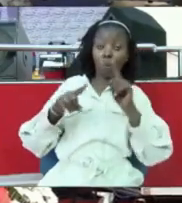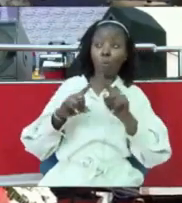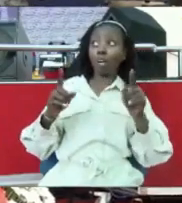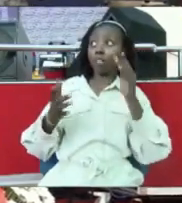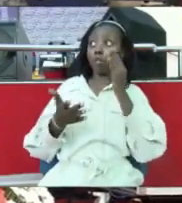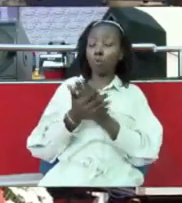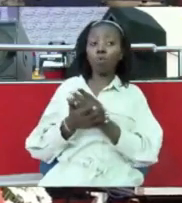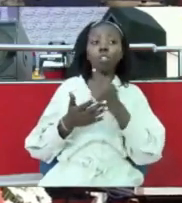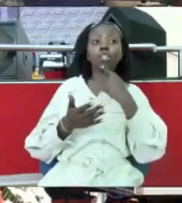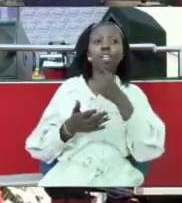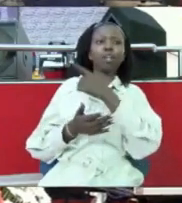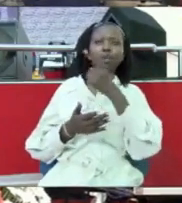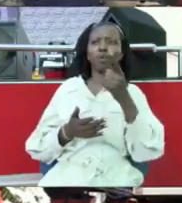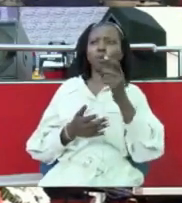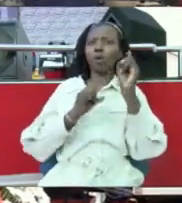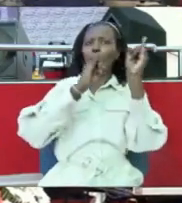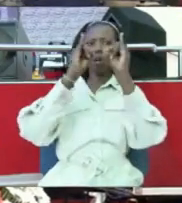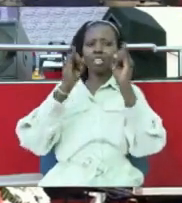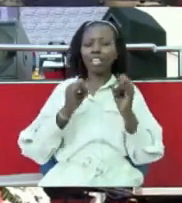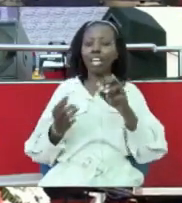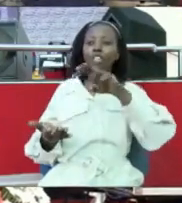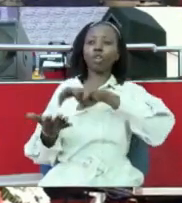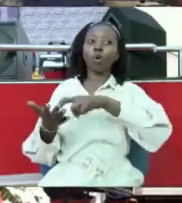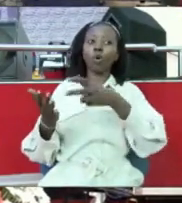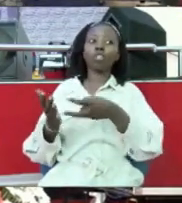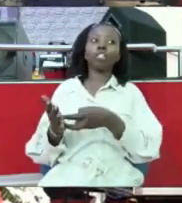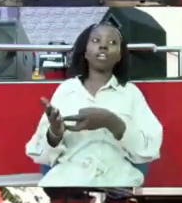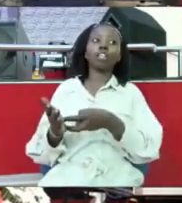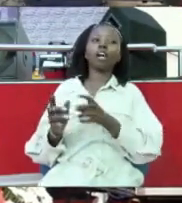ni international contractor.